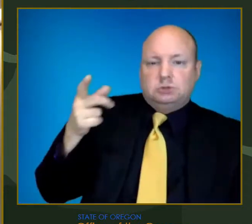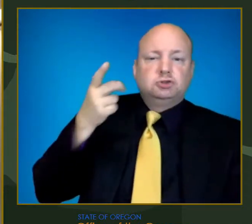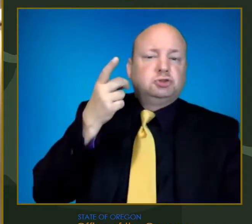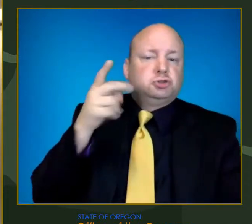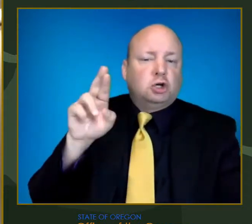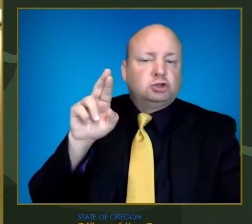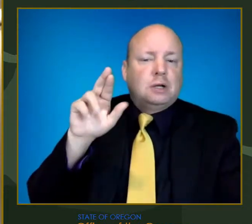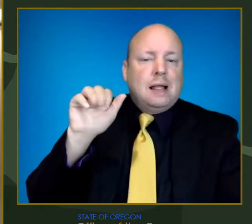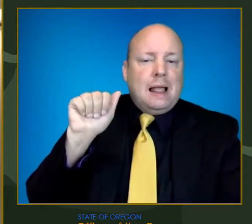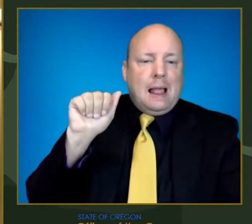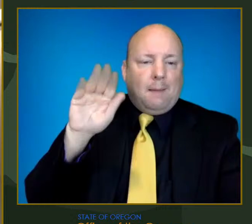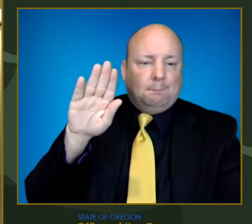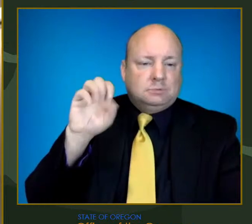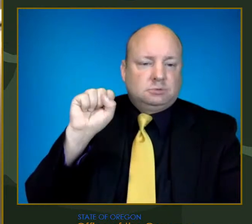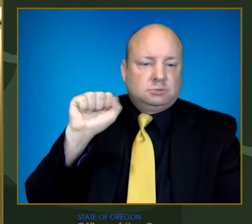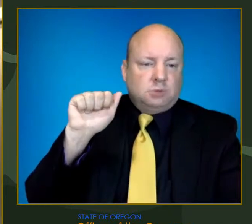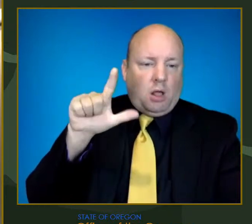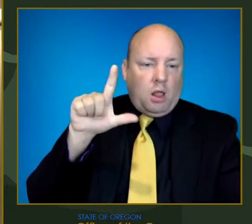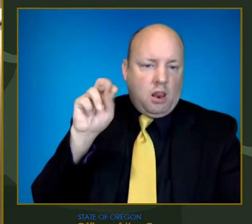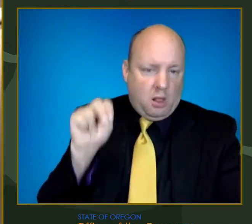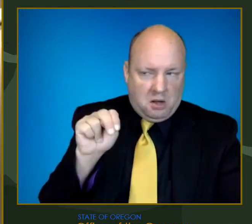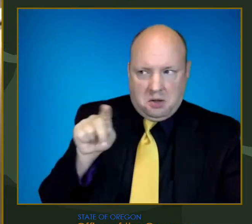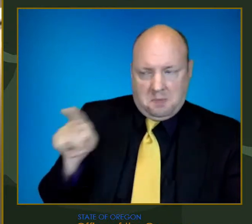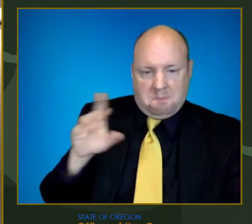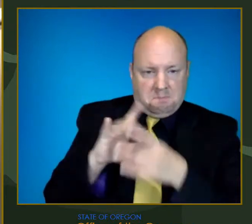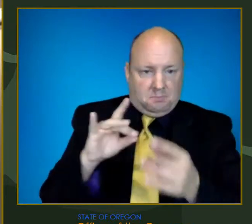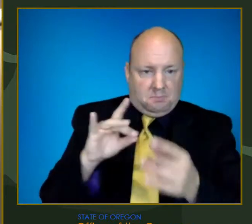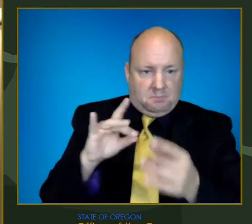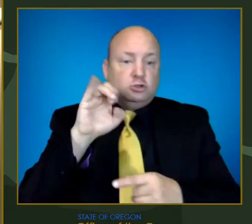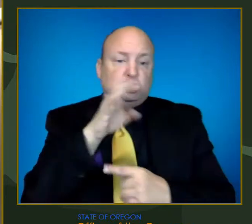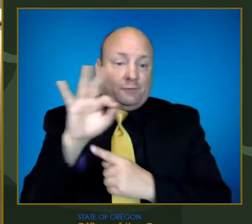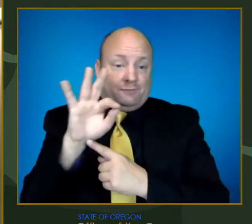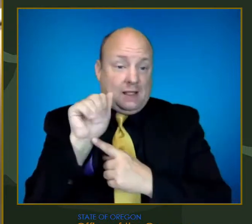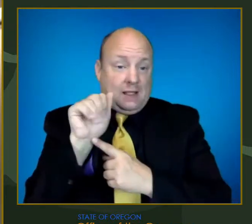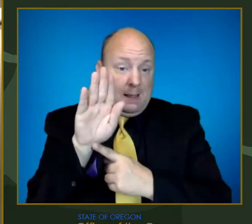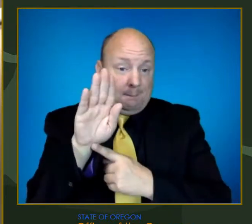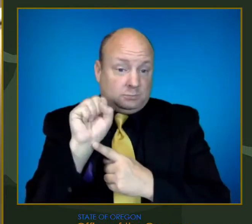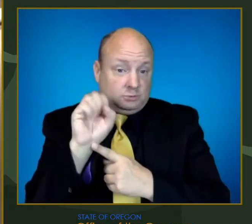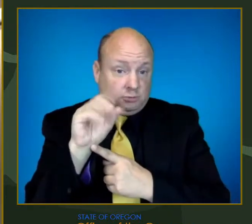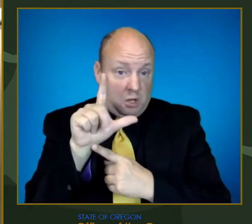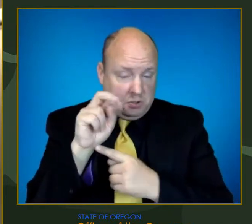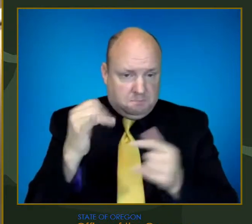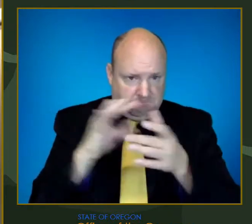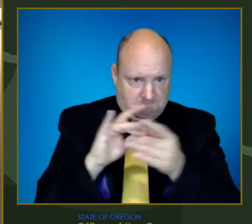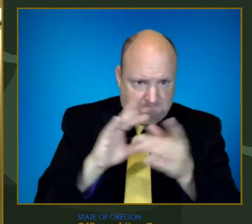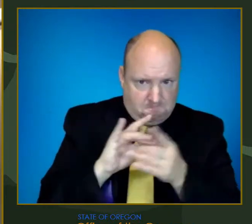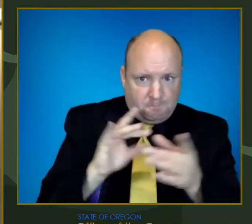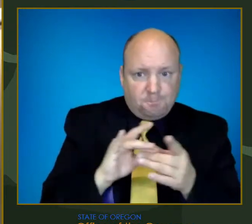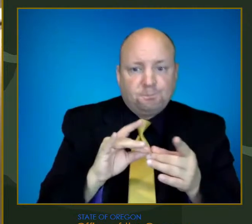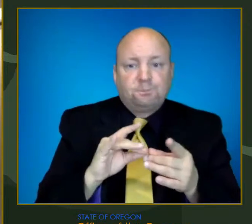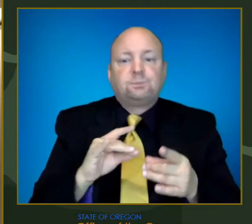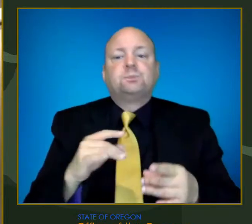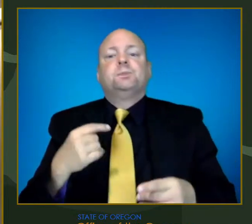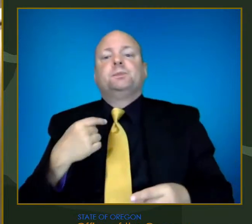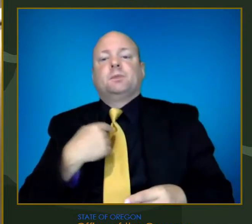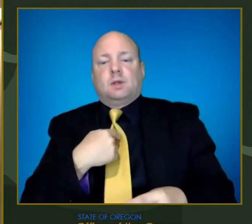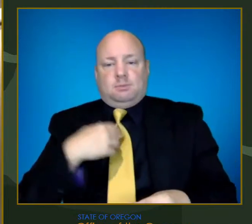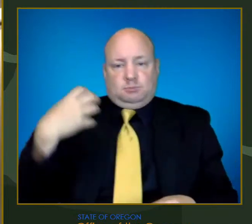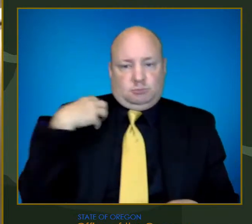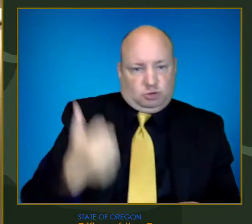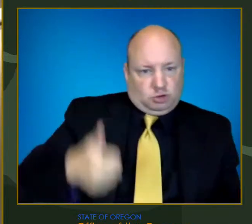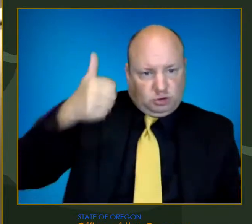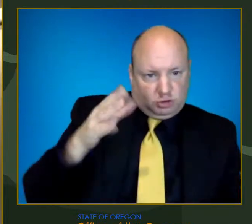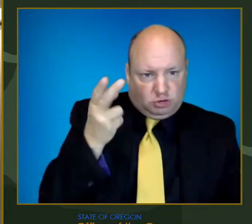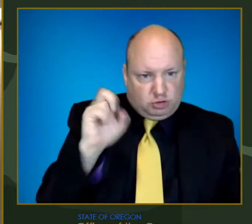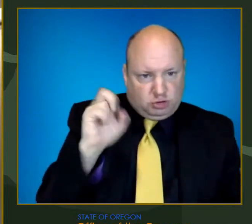Thank you, Dr. Seidlinger. My name is Jeff Absalom. I'm the Chief Physician Executive for St. Charles Health System. We're located in Central